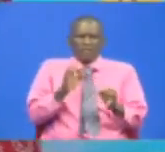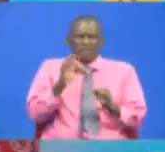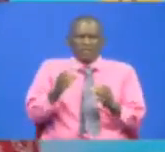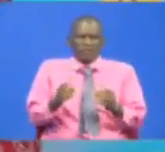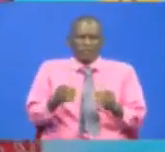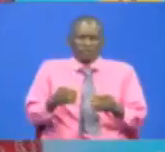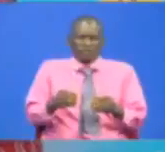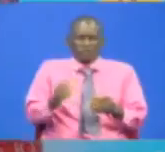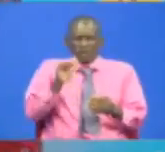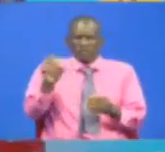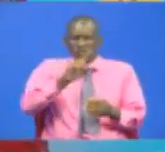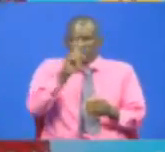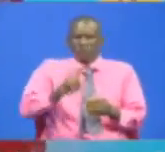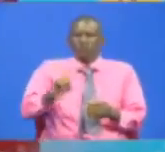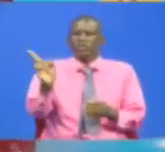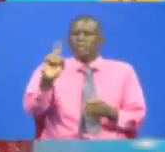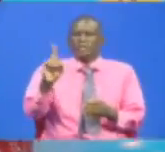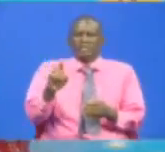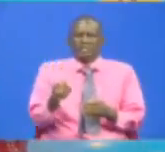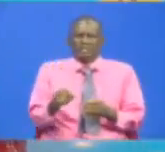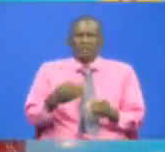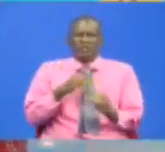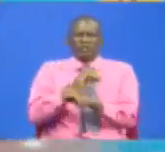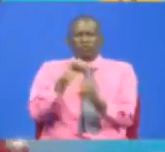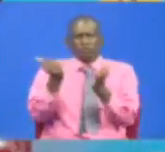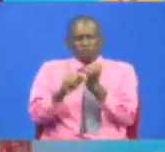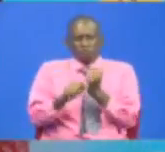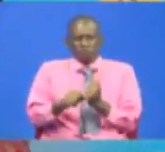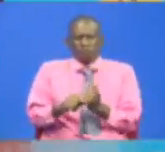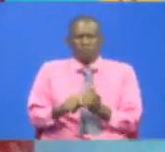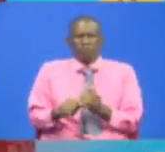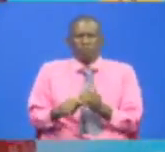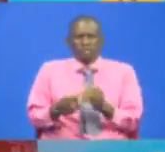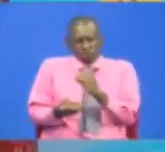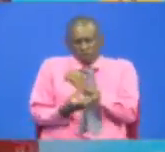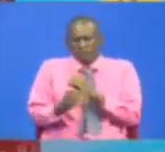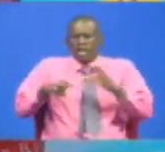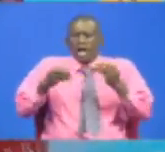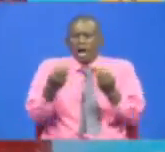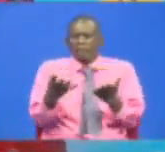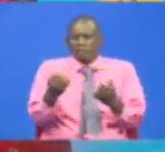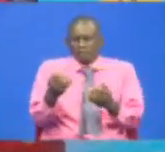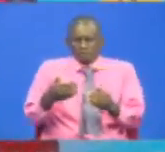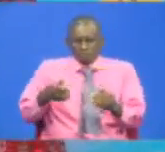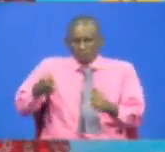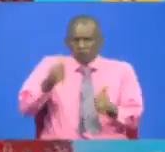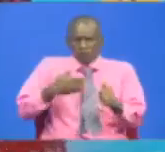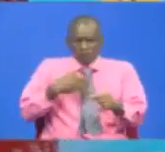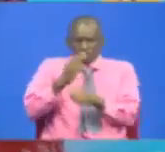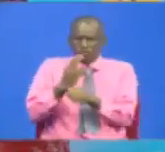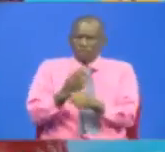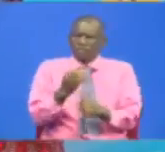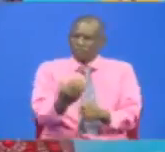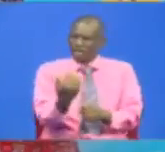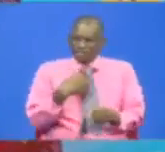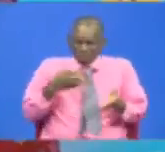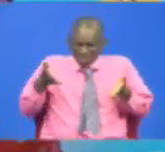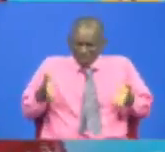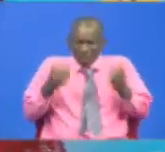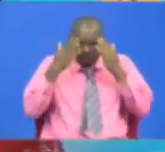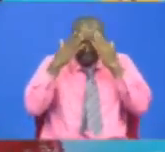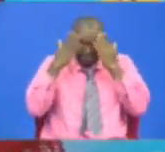question to the ministry, we have no problem at all detailing how much we have spent. But if you ask me right now, I don't